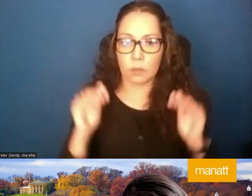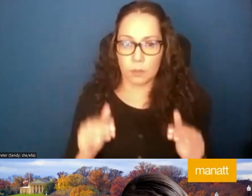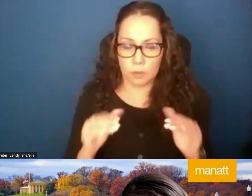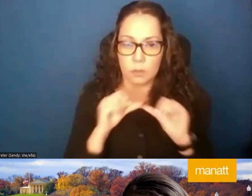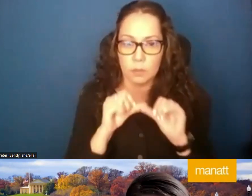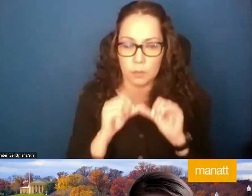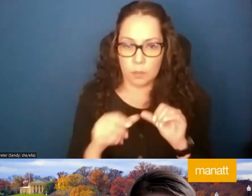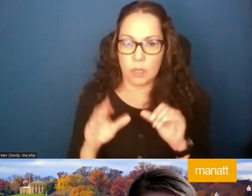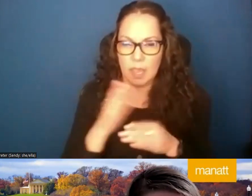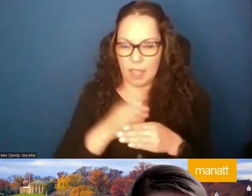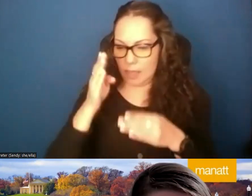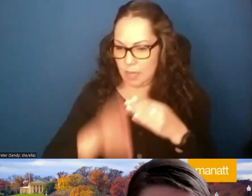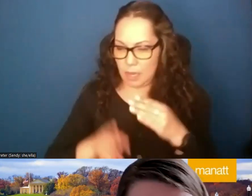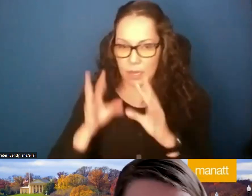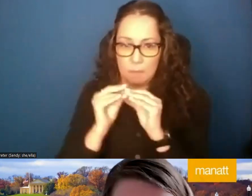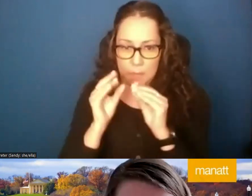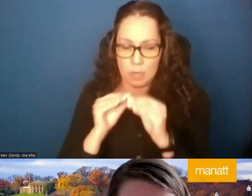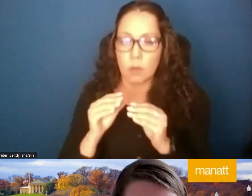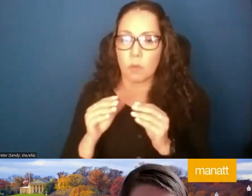comments at the end of our meeting today.